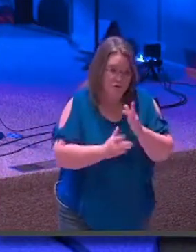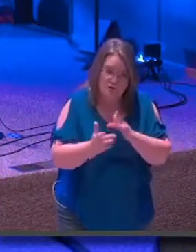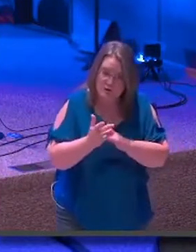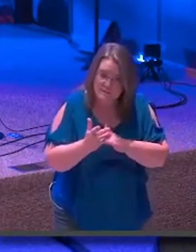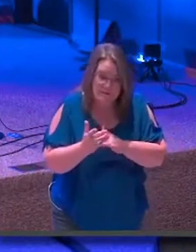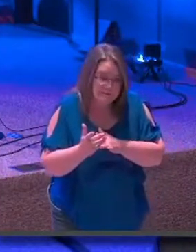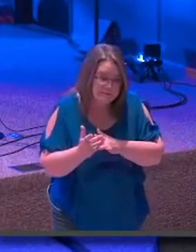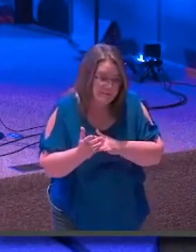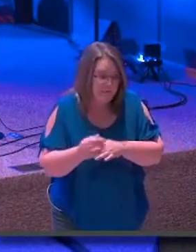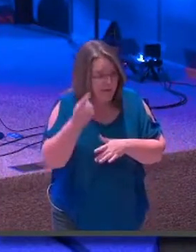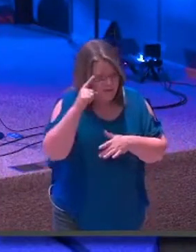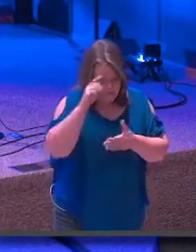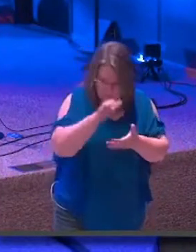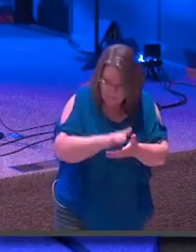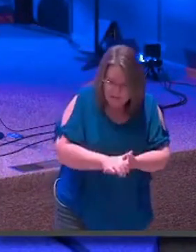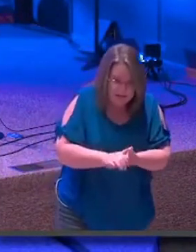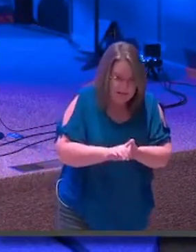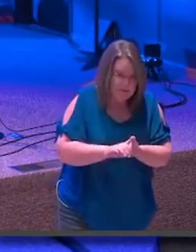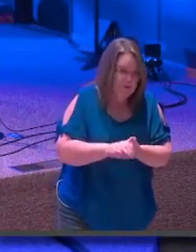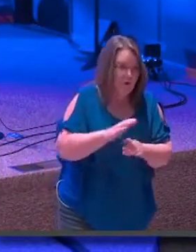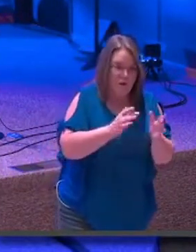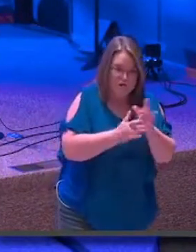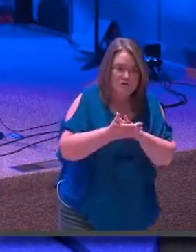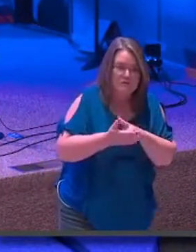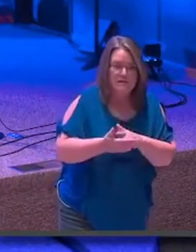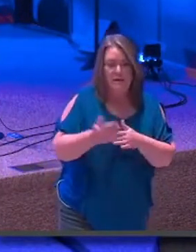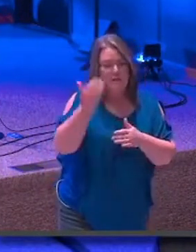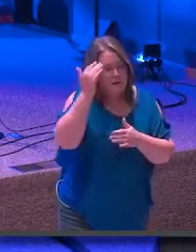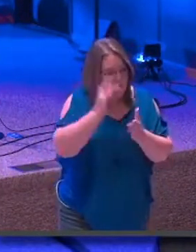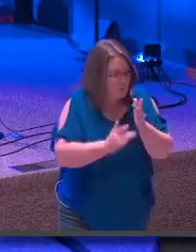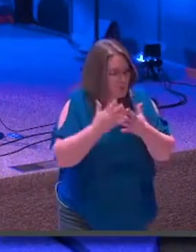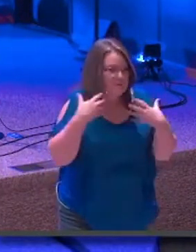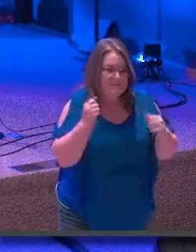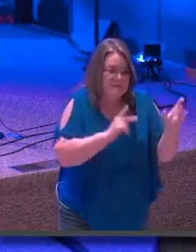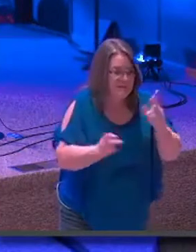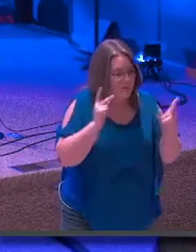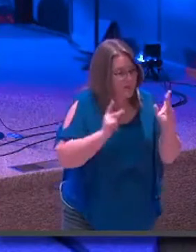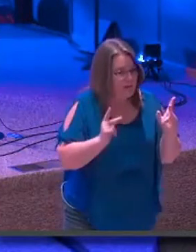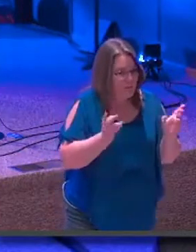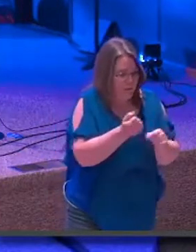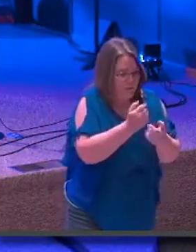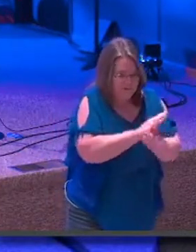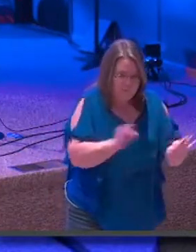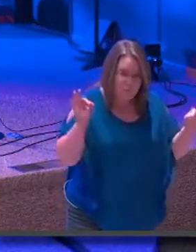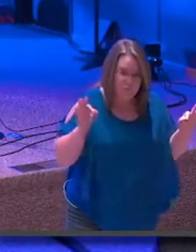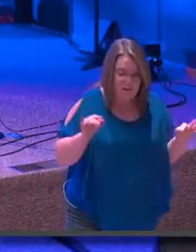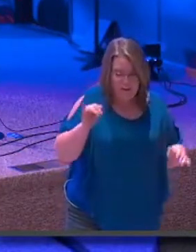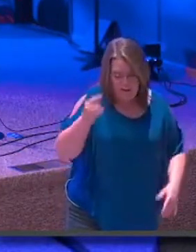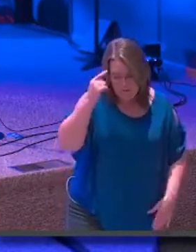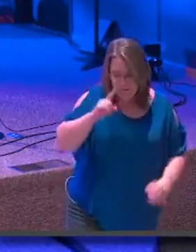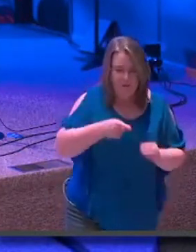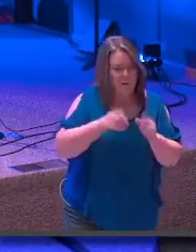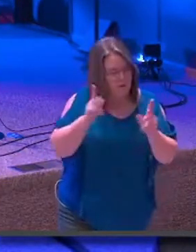think they believed on Him. I think they knew that Jesus heals people and sets them free, and I think that they thought of a person